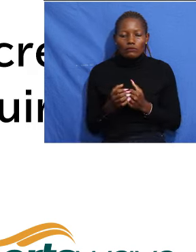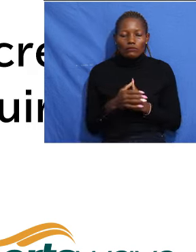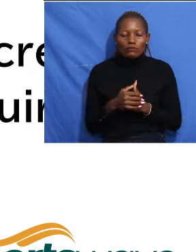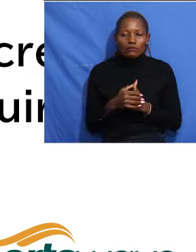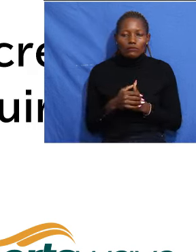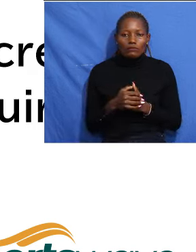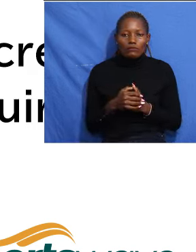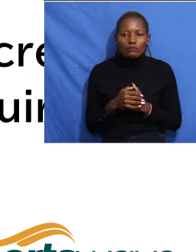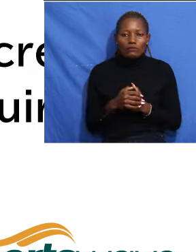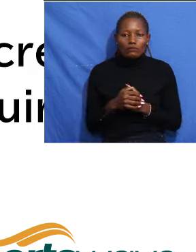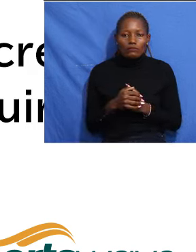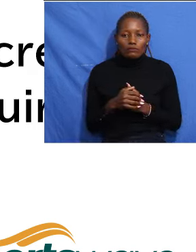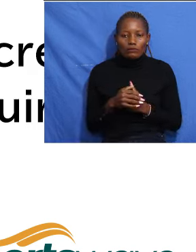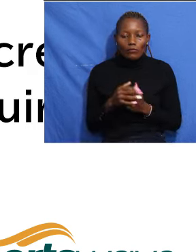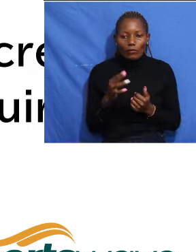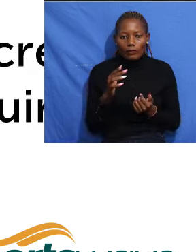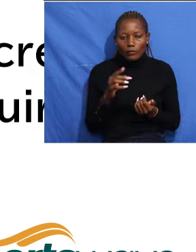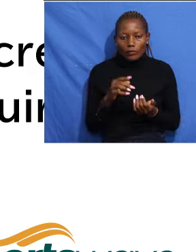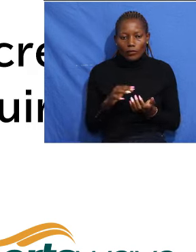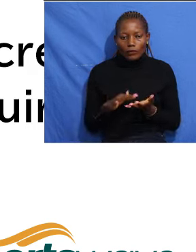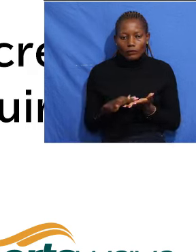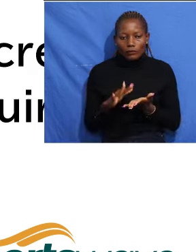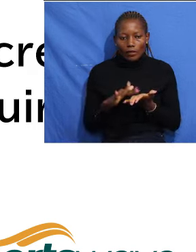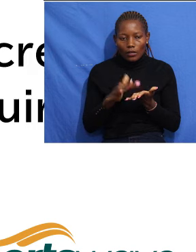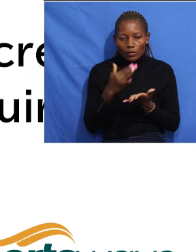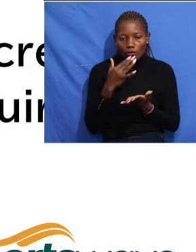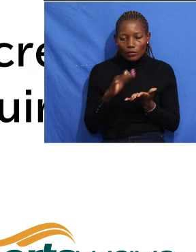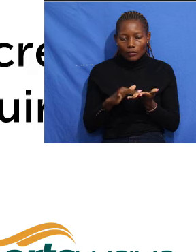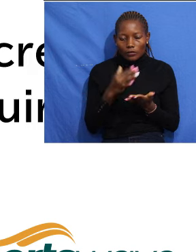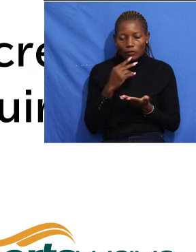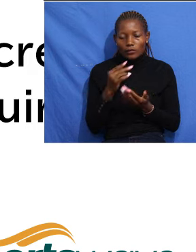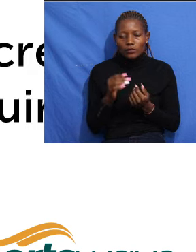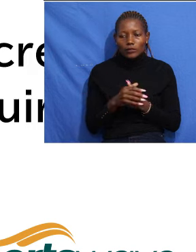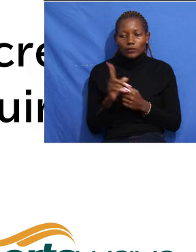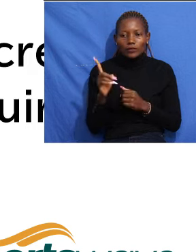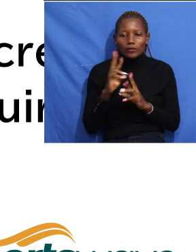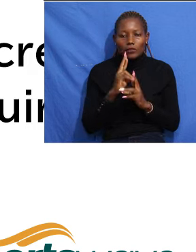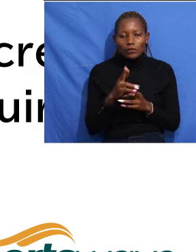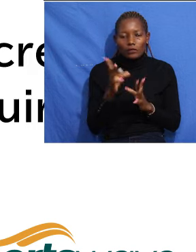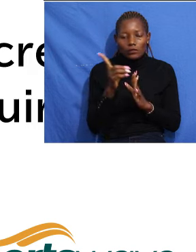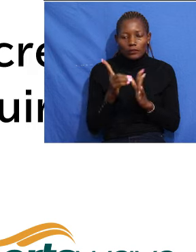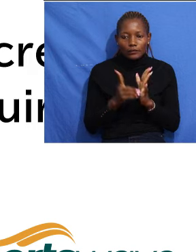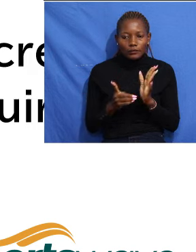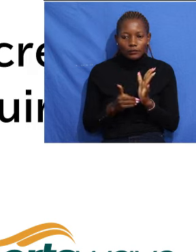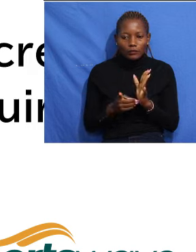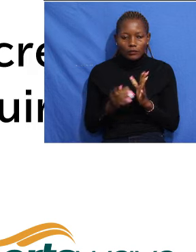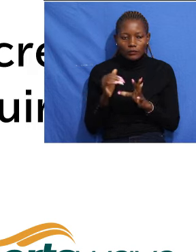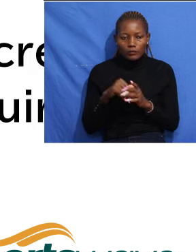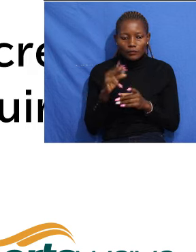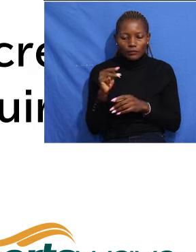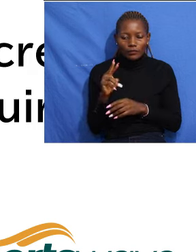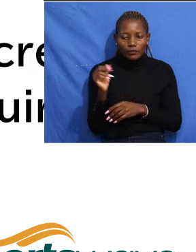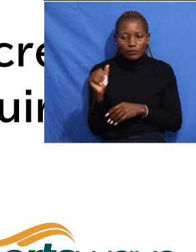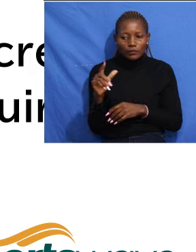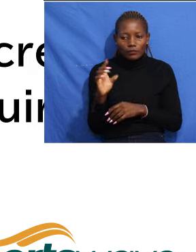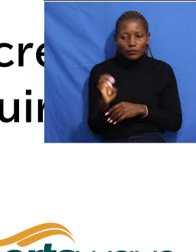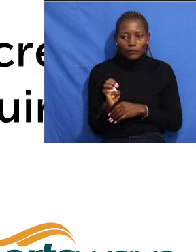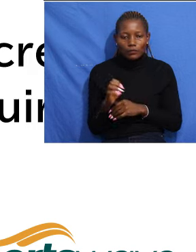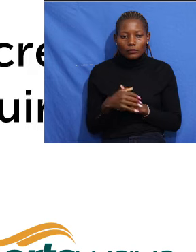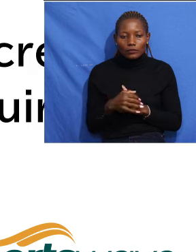to maintain blood glucose levels. This results in a decrease in muscle mass acquired through training.